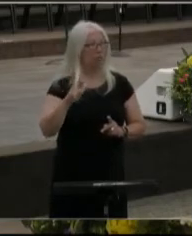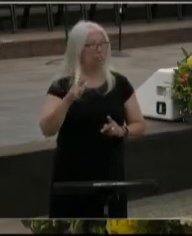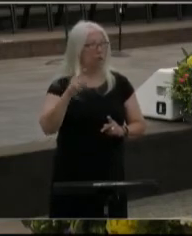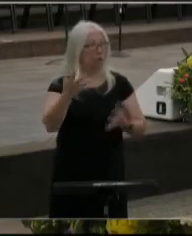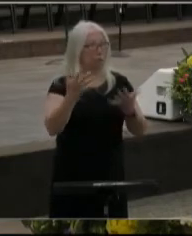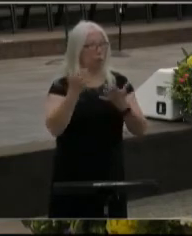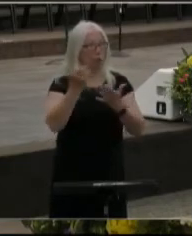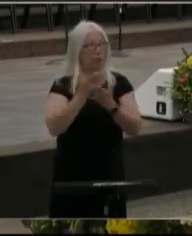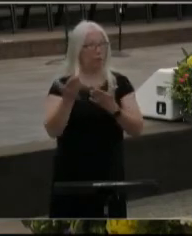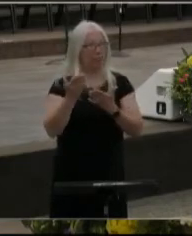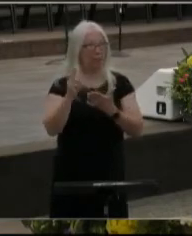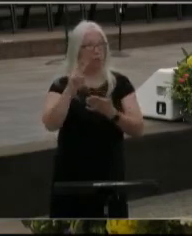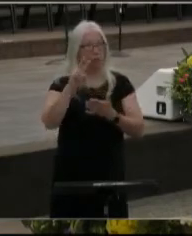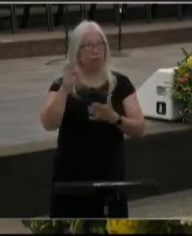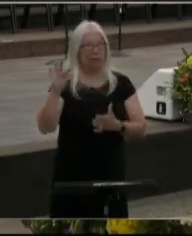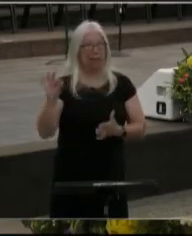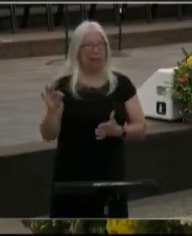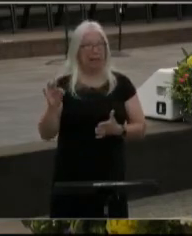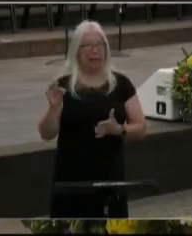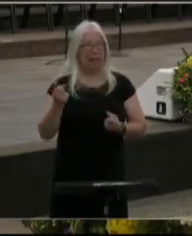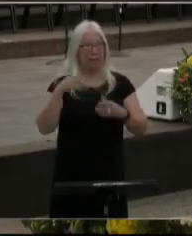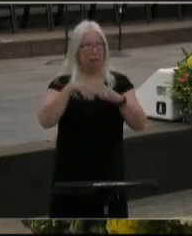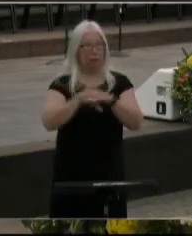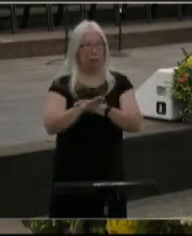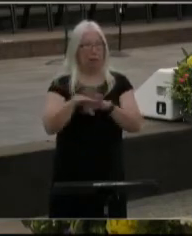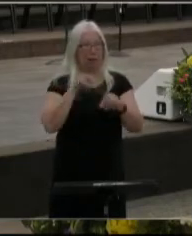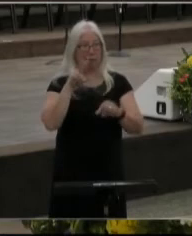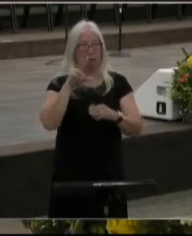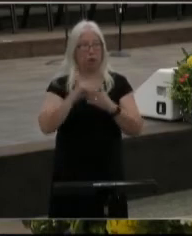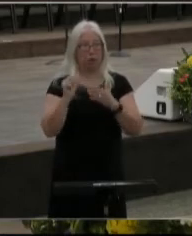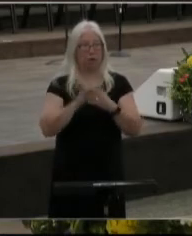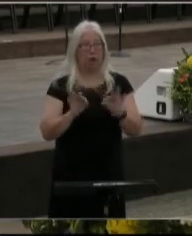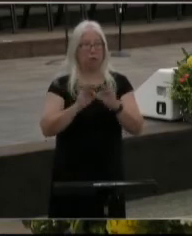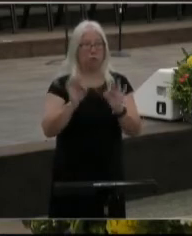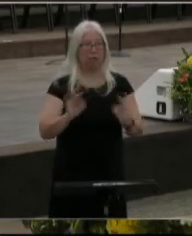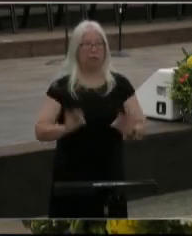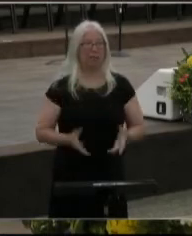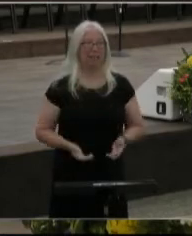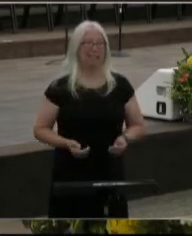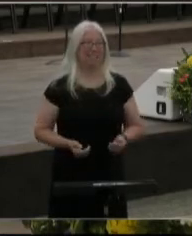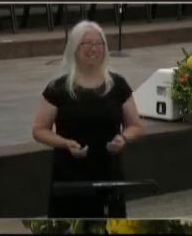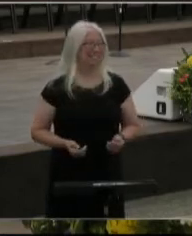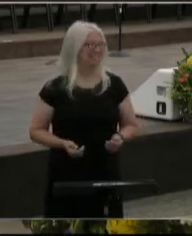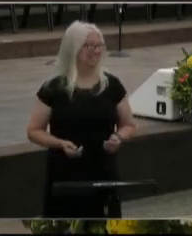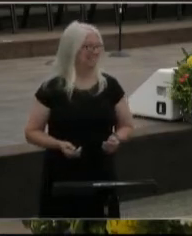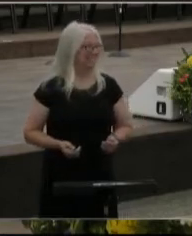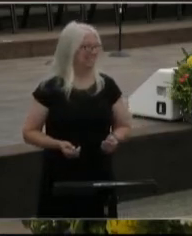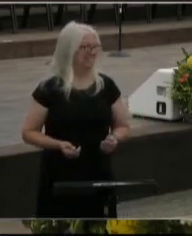Just wanted one thing, $2.99. How many of you women came out with $30 worth of nothing?